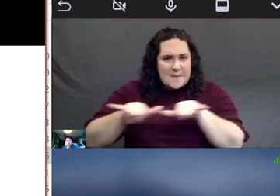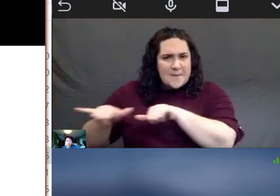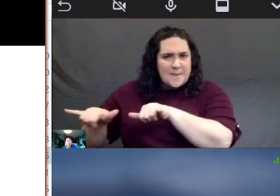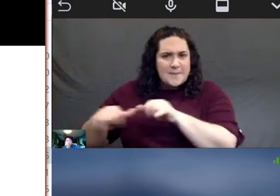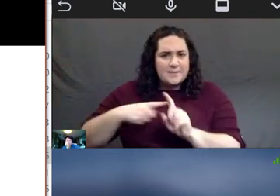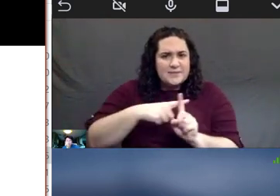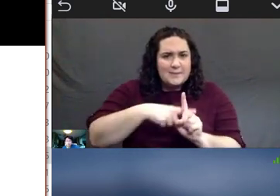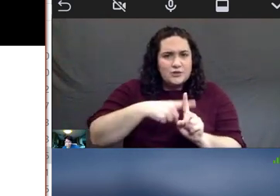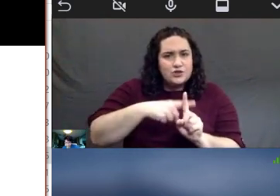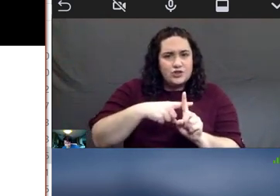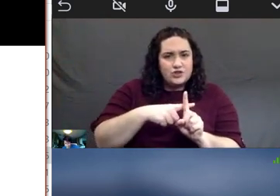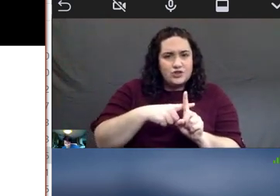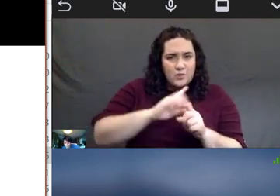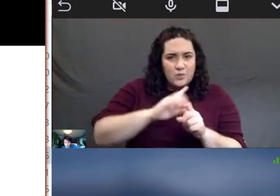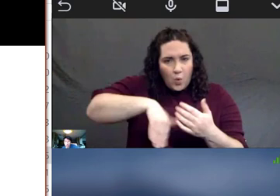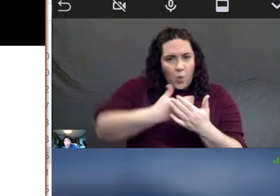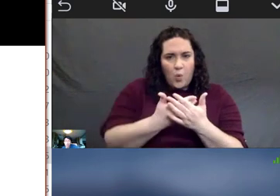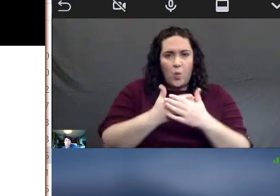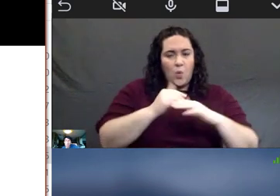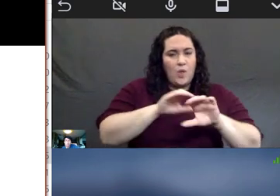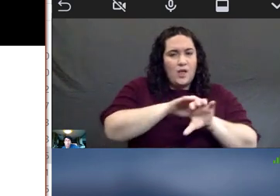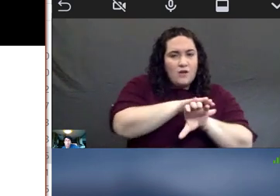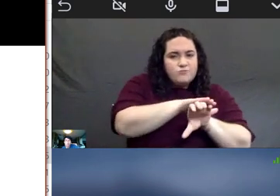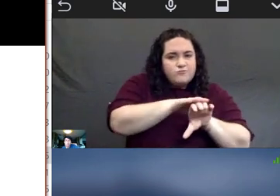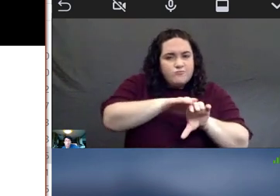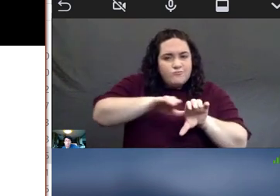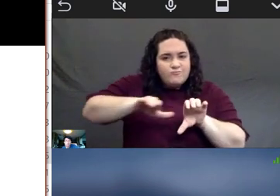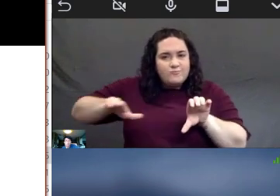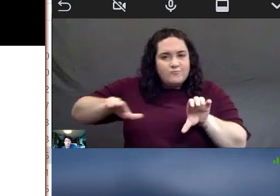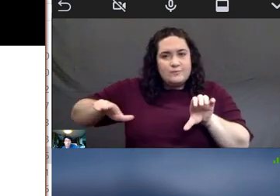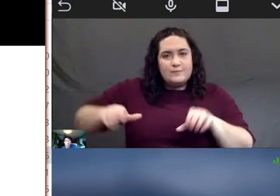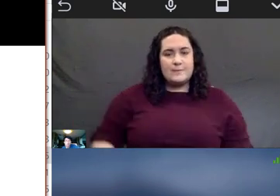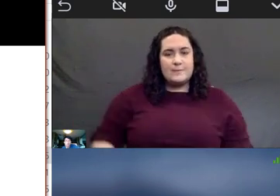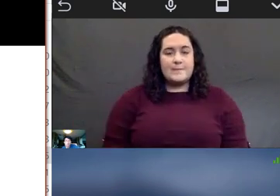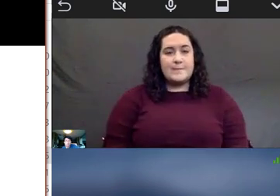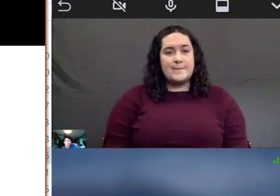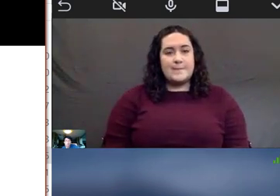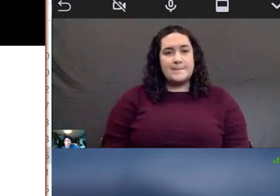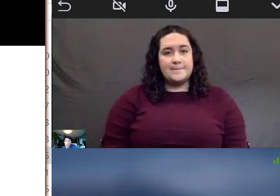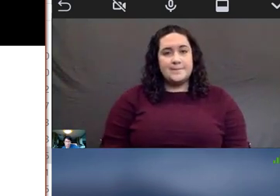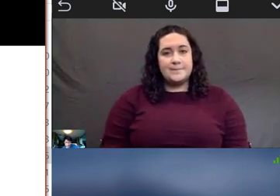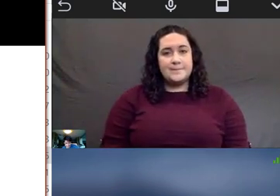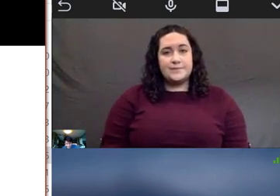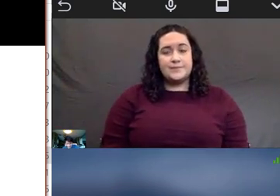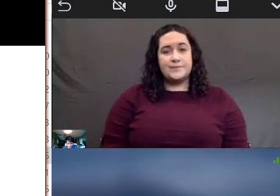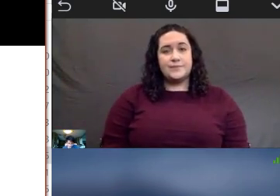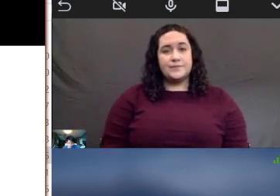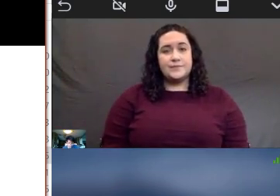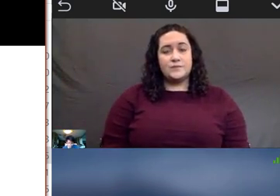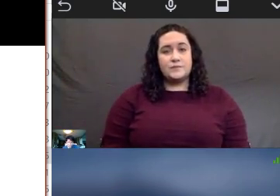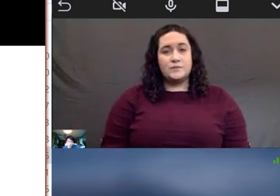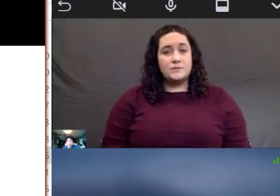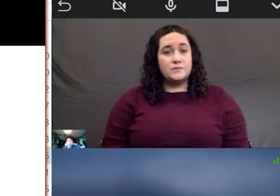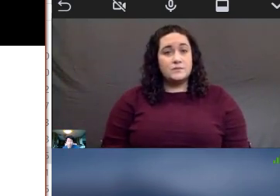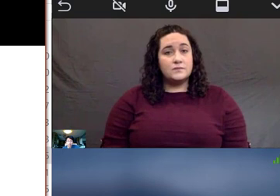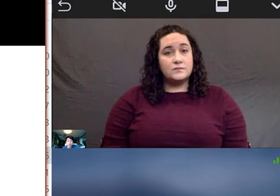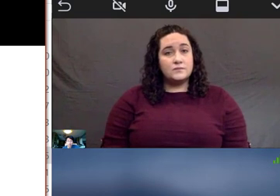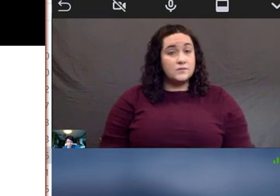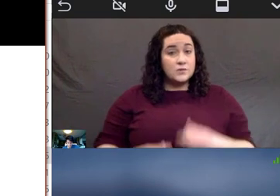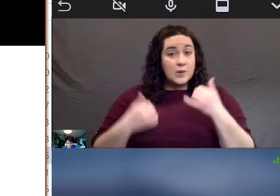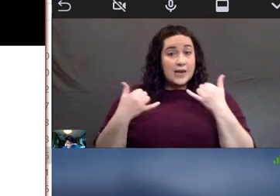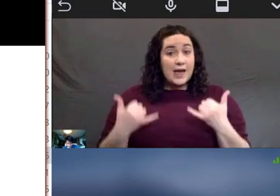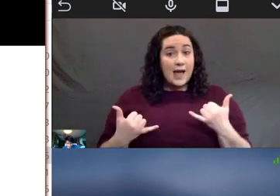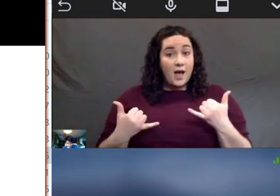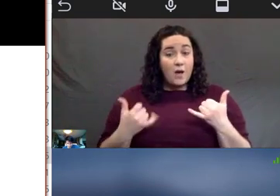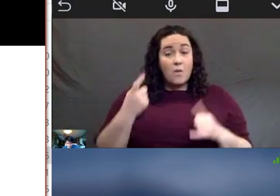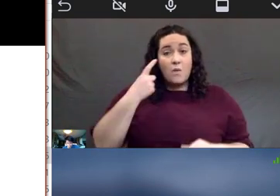So here we see that, you know, as we go through that, like if we went through the notes, we would see that for constant surface temperature, we're